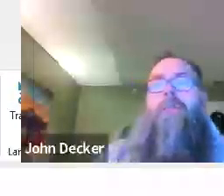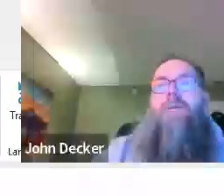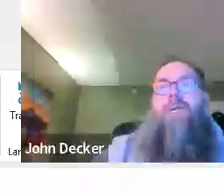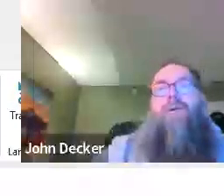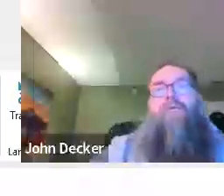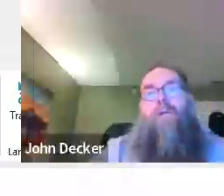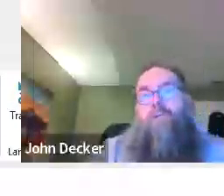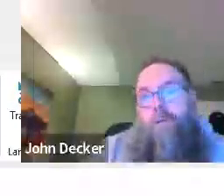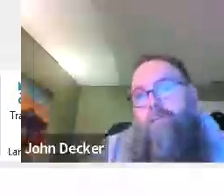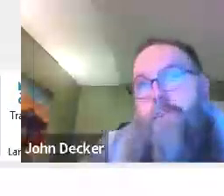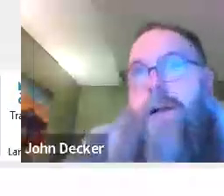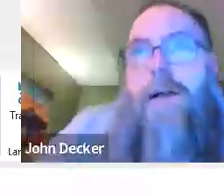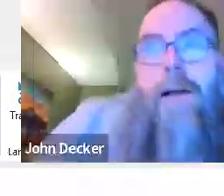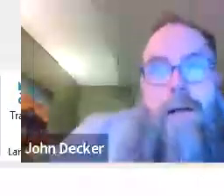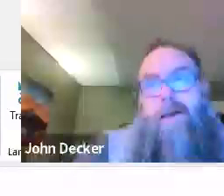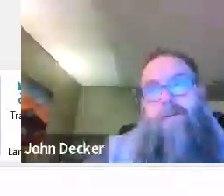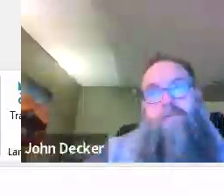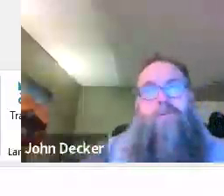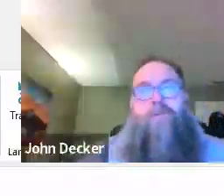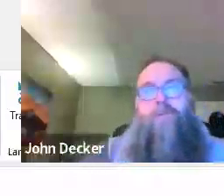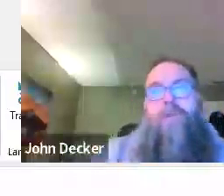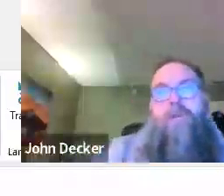Okay. Rate reform.